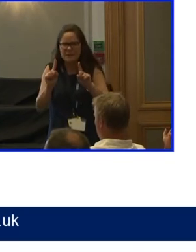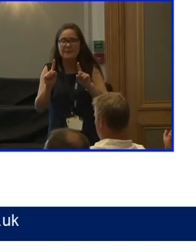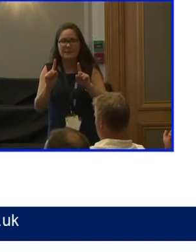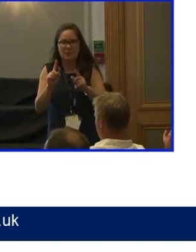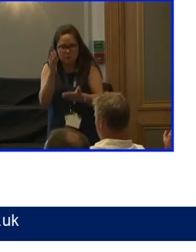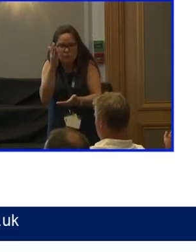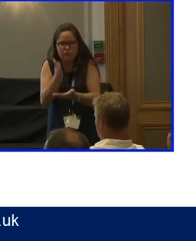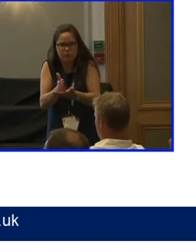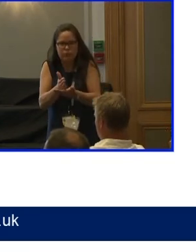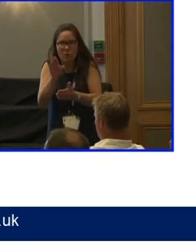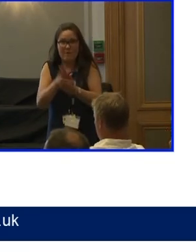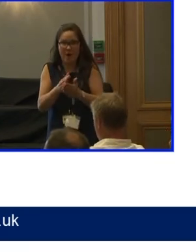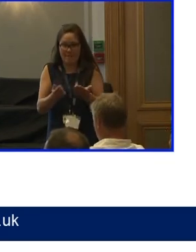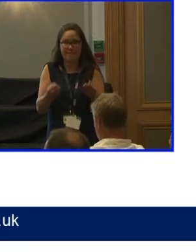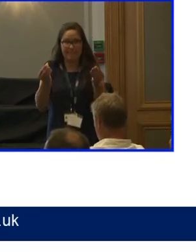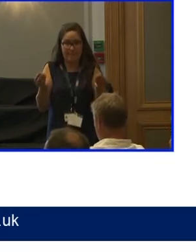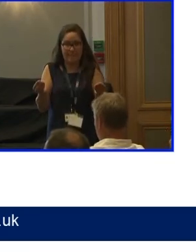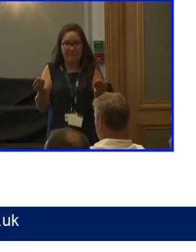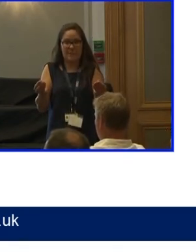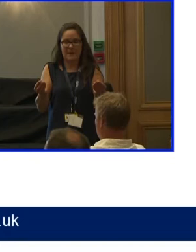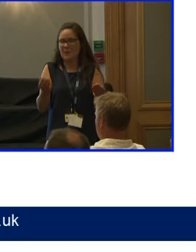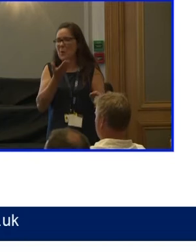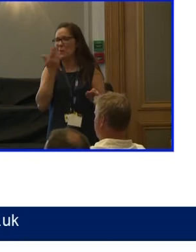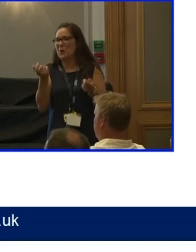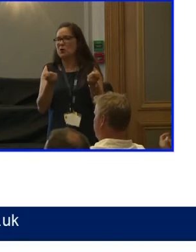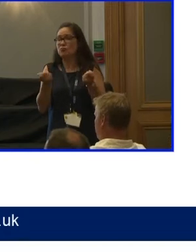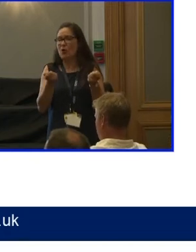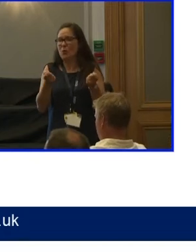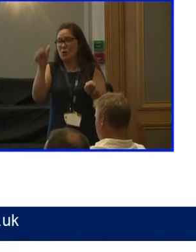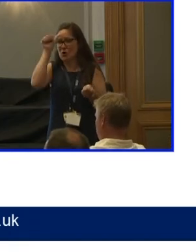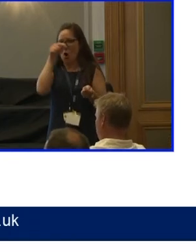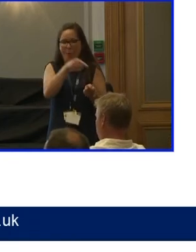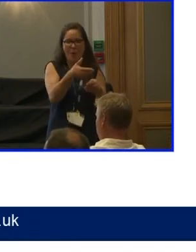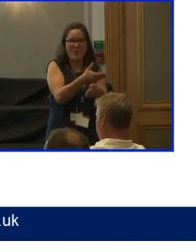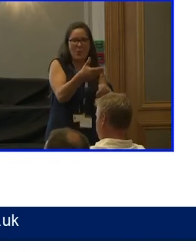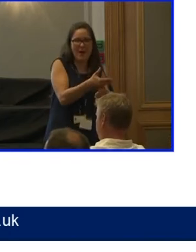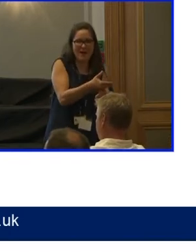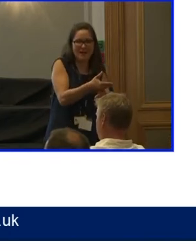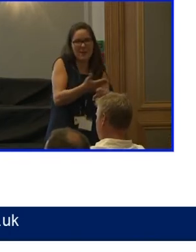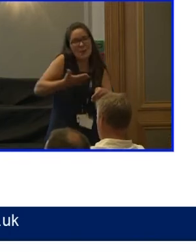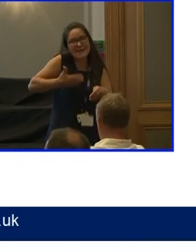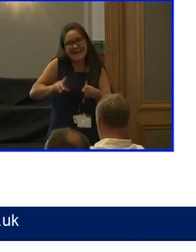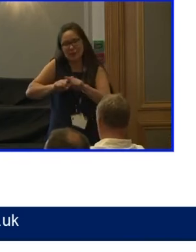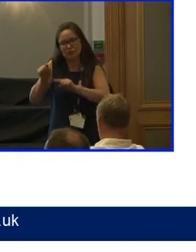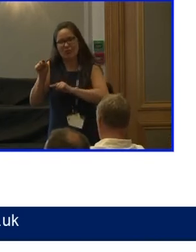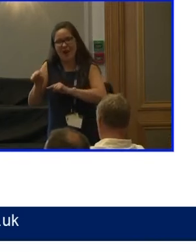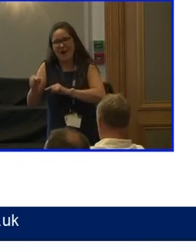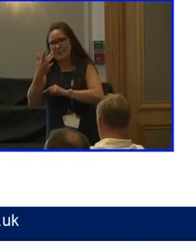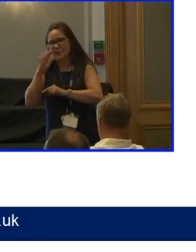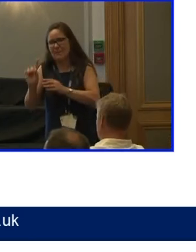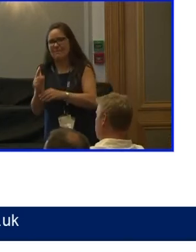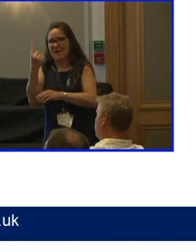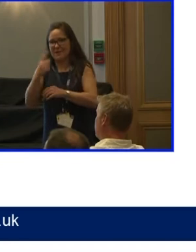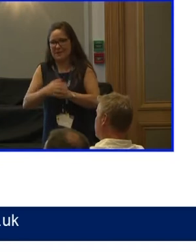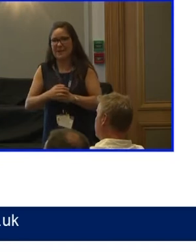So without the control, you wouldn't necessarily be able to say that it's the treatment that's actually caused, for example, an improvement in vision, and that's